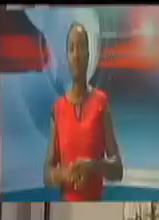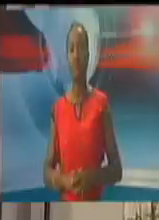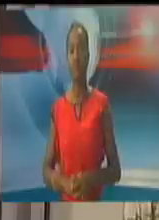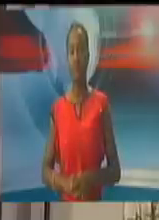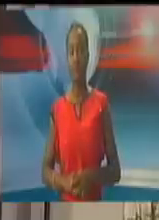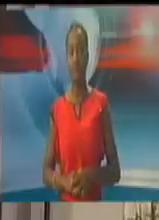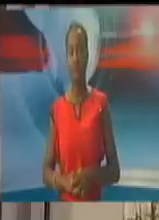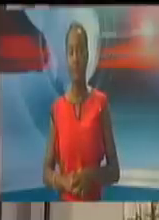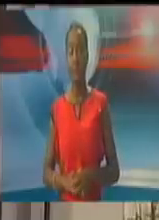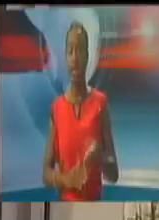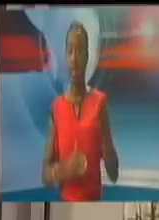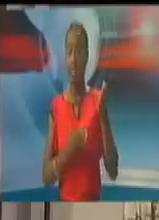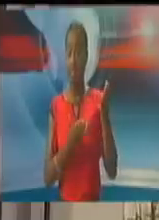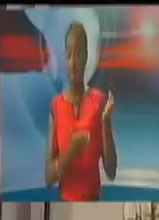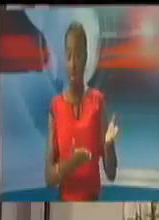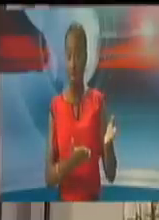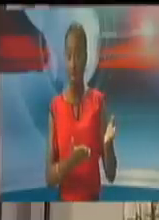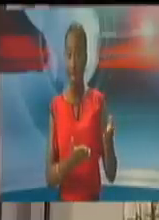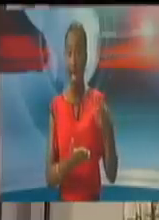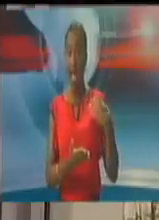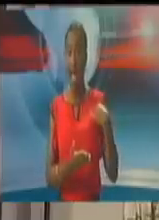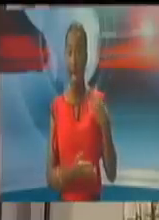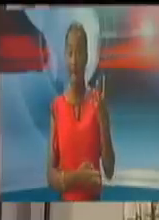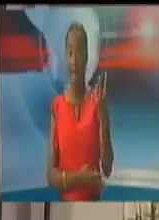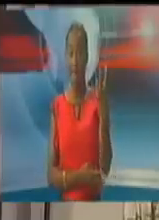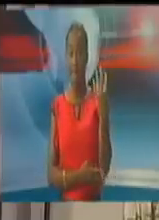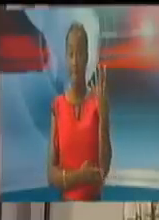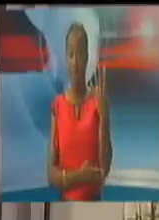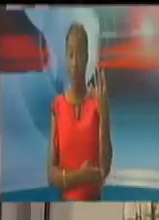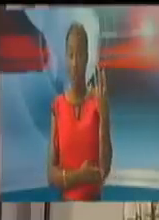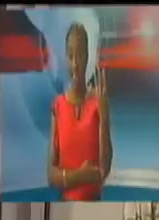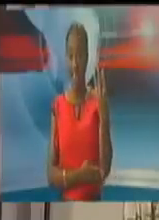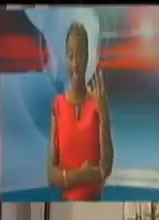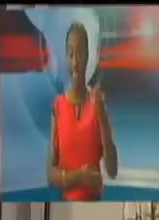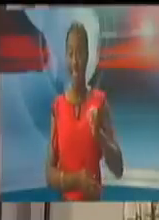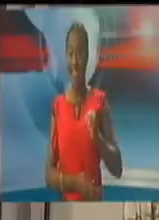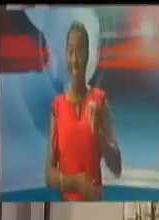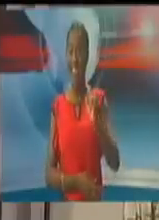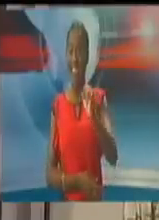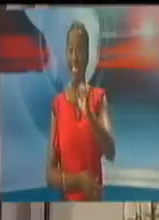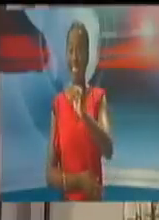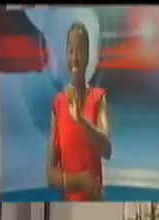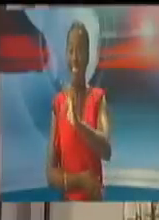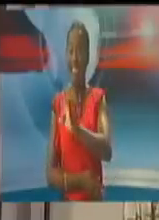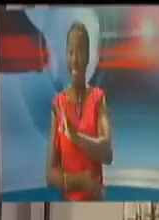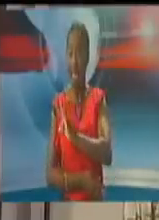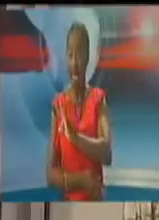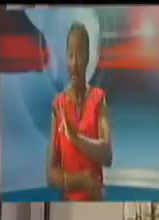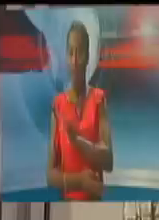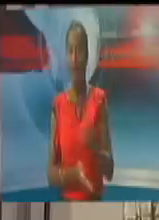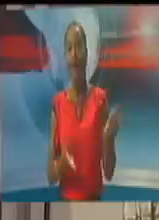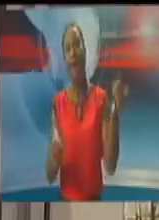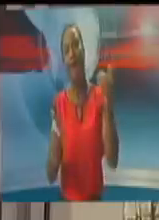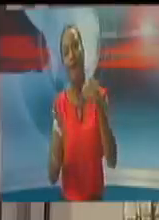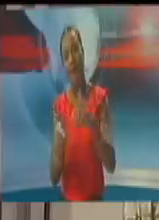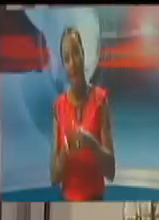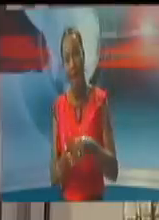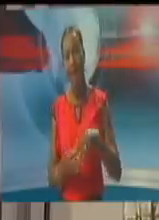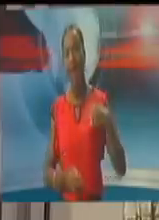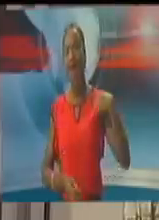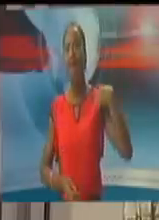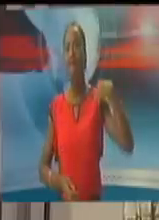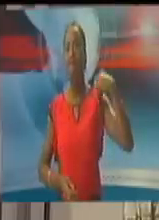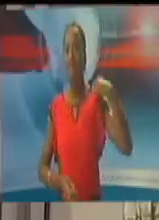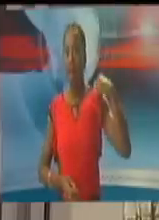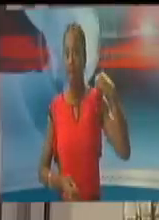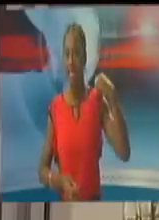In that facility, we have 14 members of staff, again, who have volunteered to leave the comforts of their homes